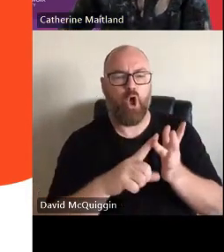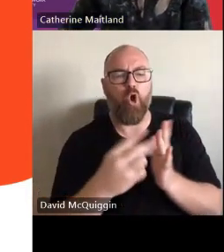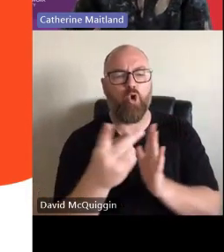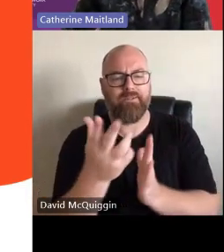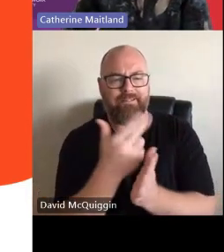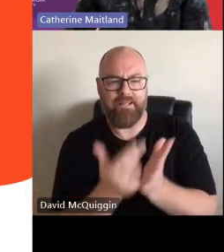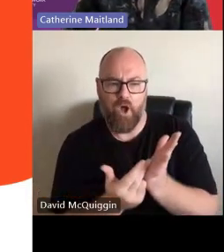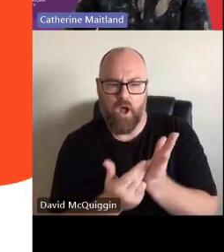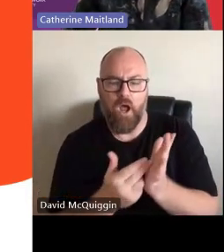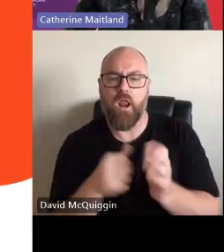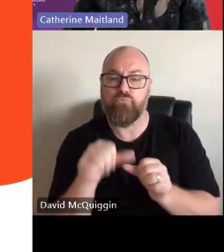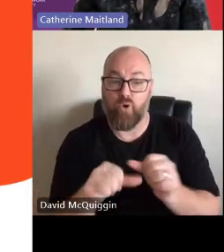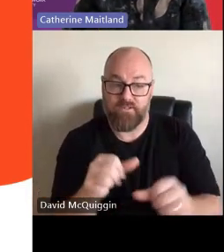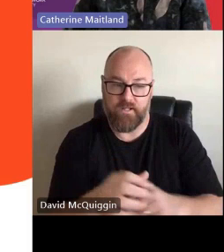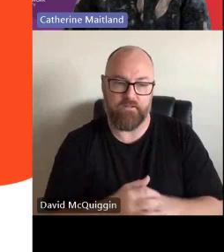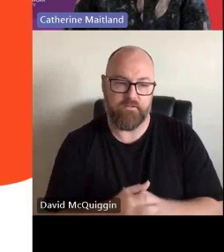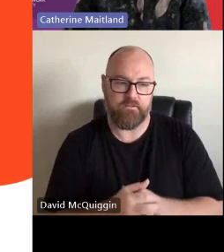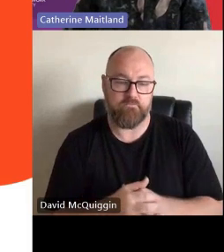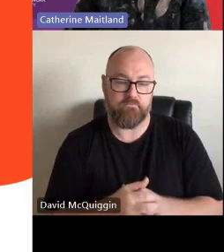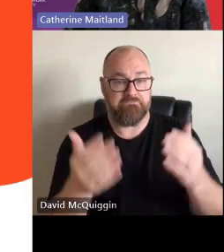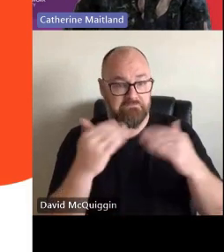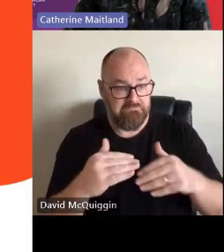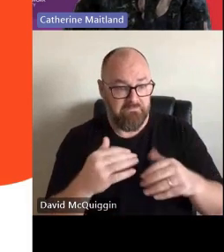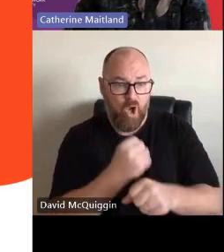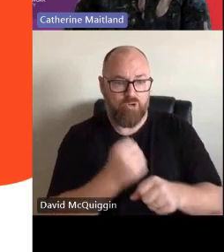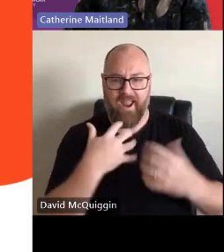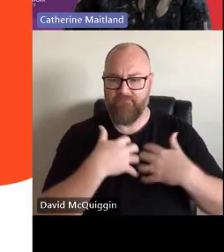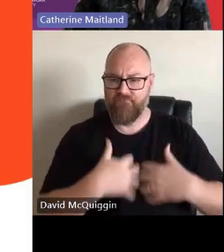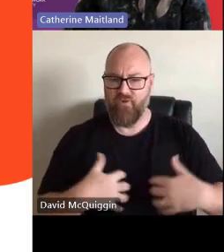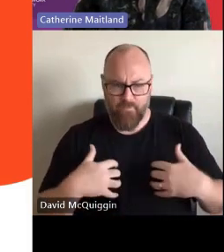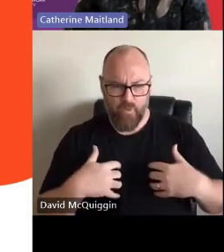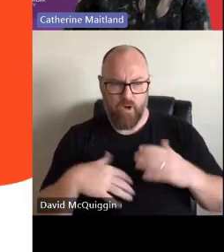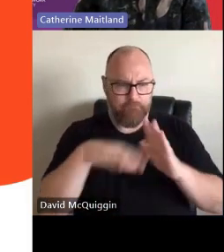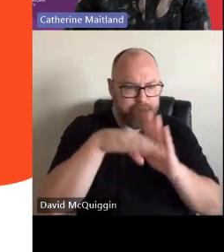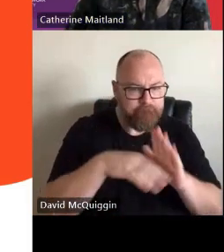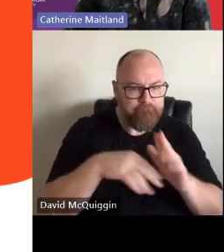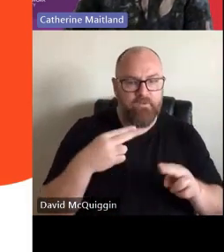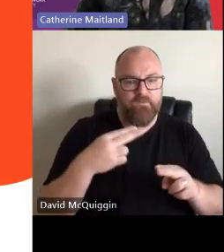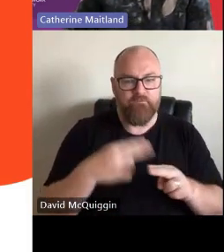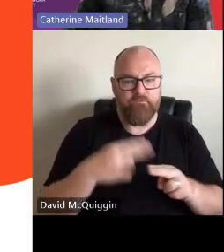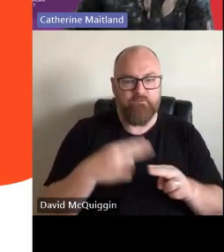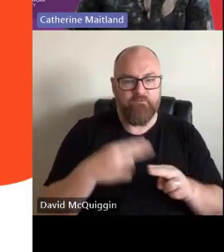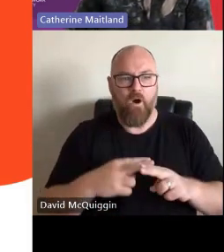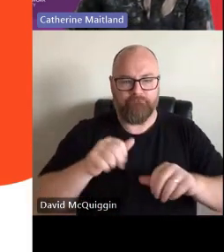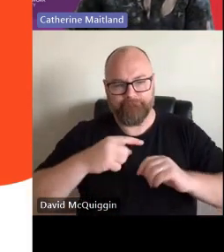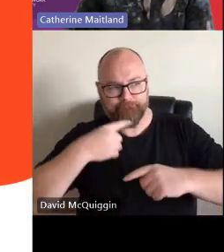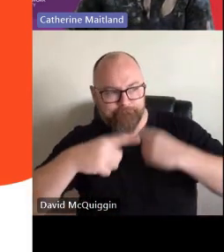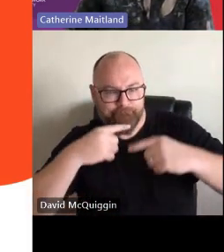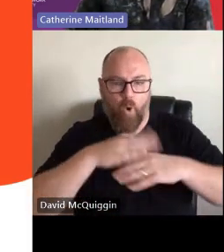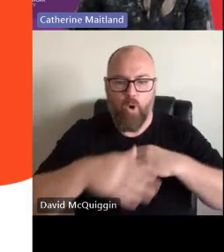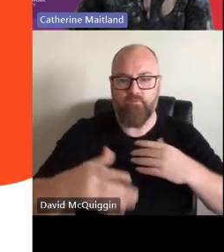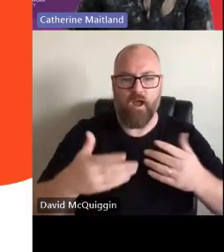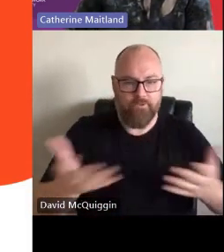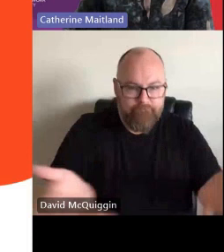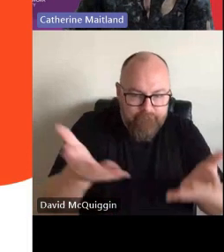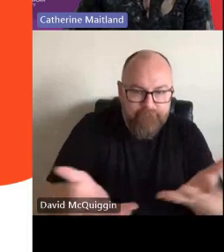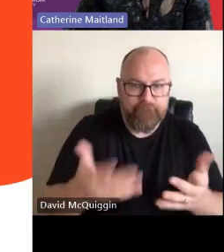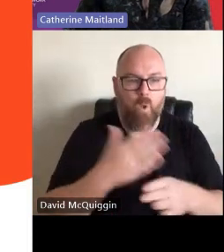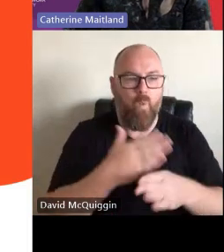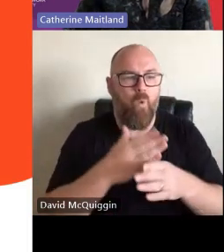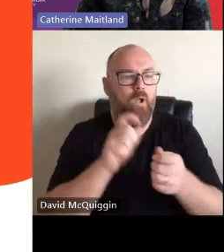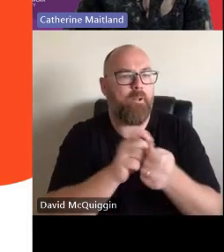process. Develop frameworks to communicate and promote workplace adjustments. Develop workplace adjustments policy